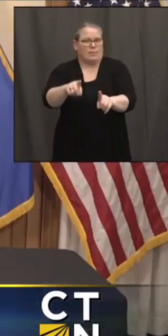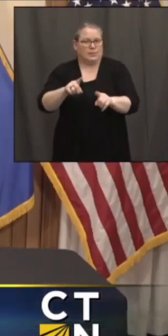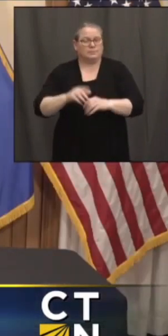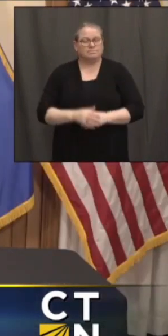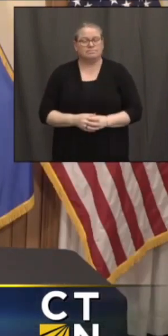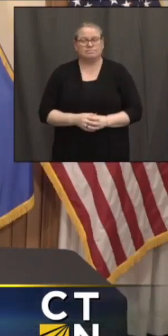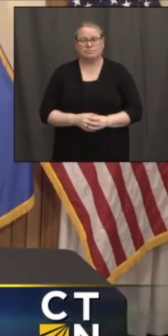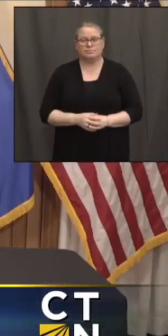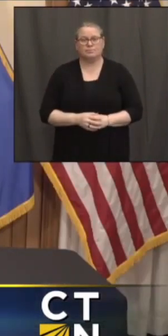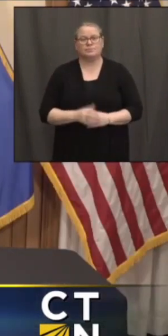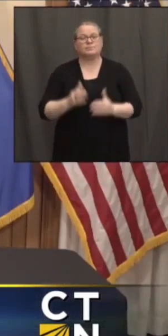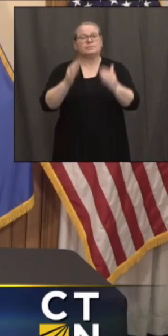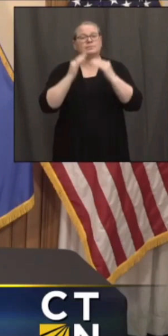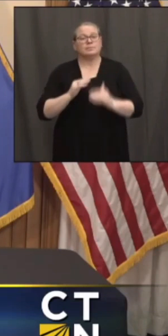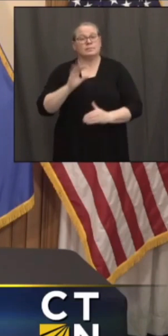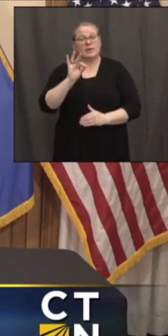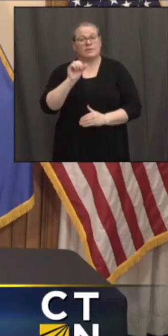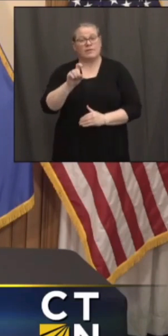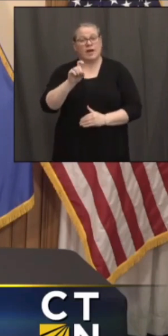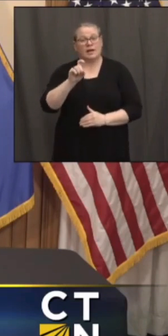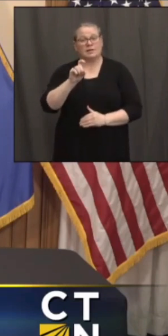Fox 61.